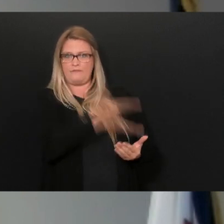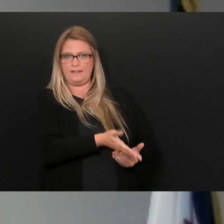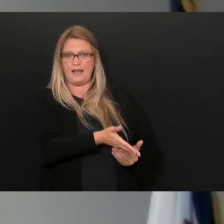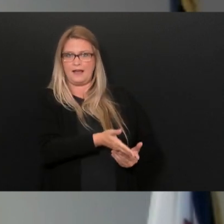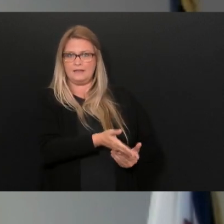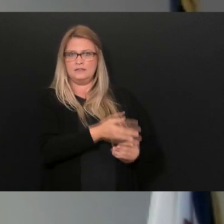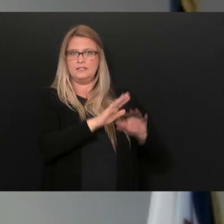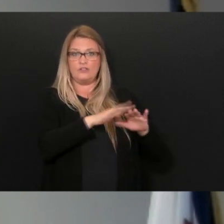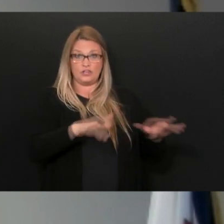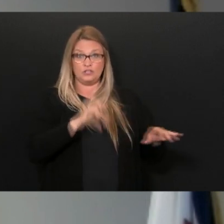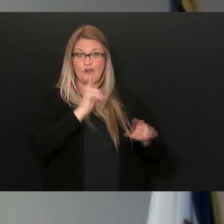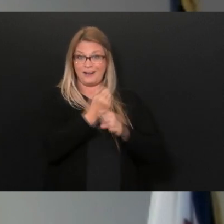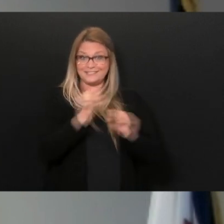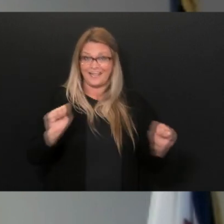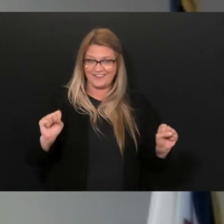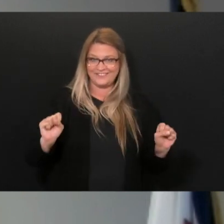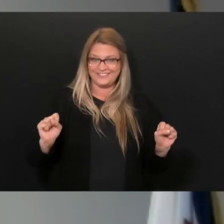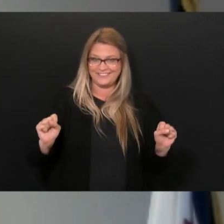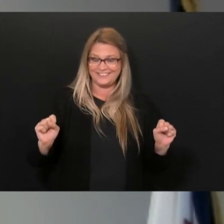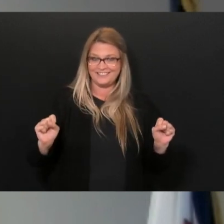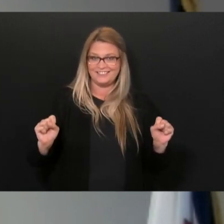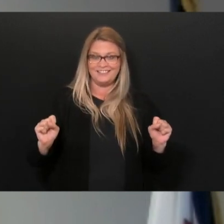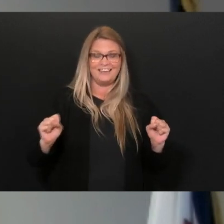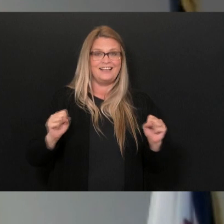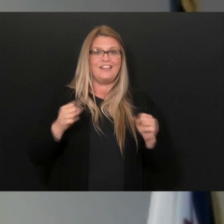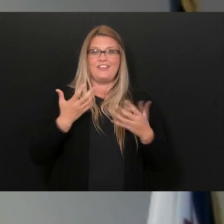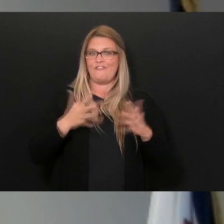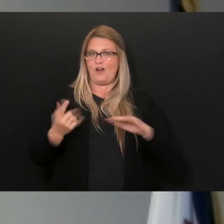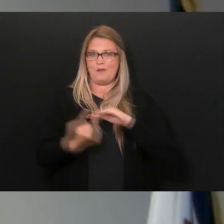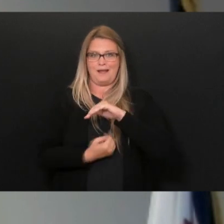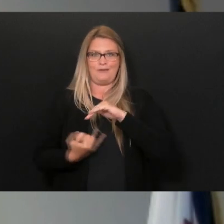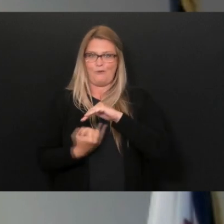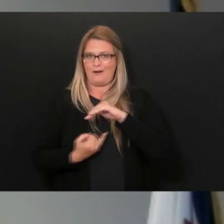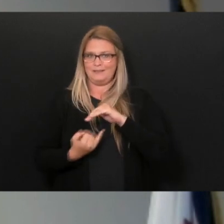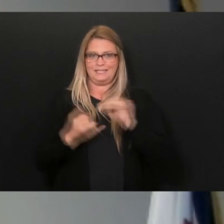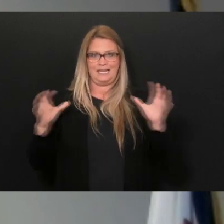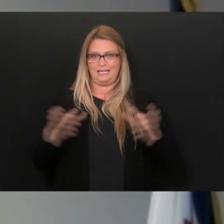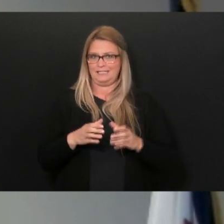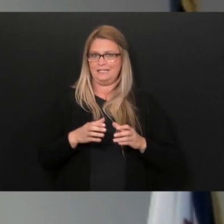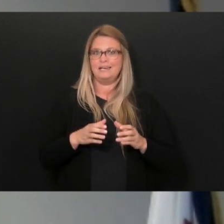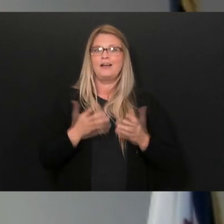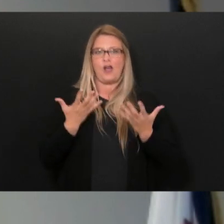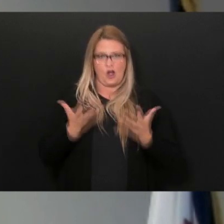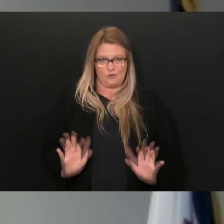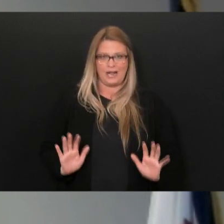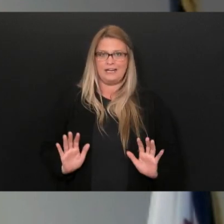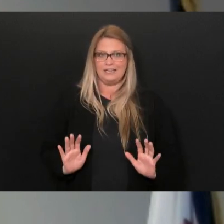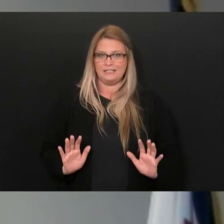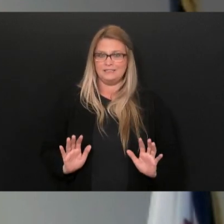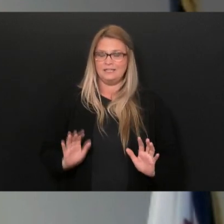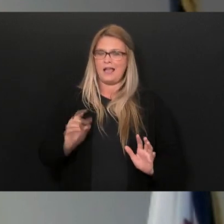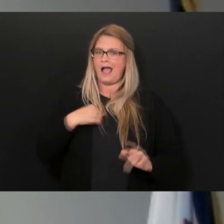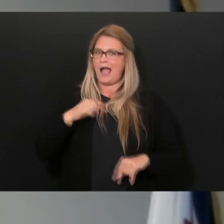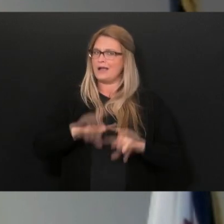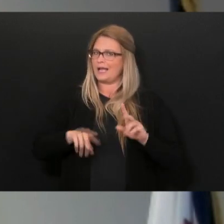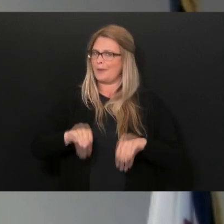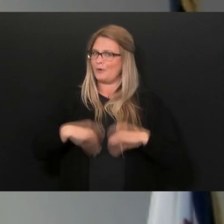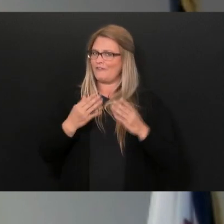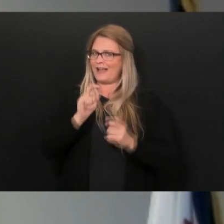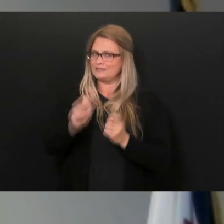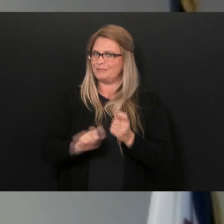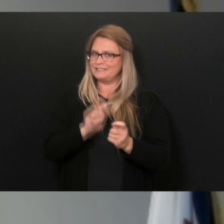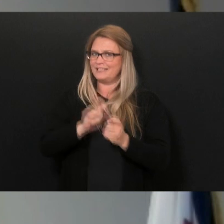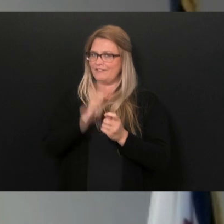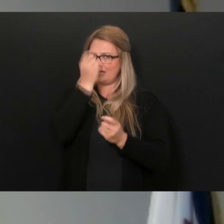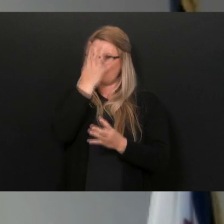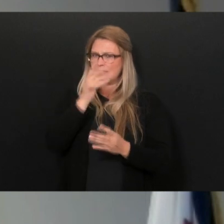Those children are safe. Those children have been quarantined. We cannot provide, because of confidentiality, specific